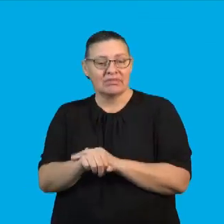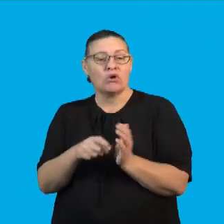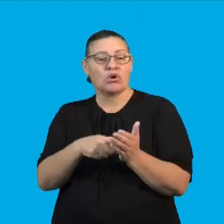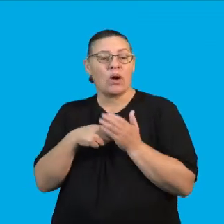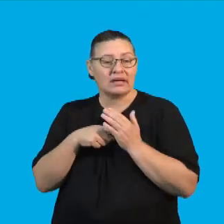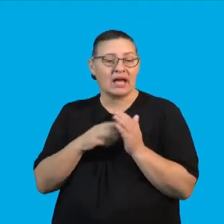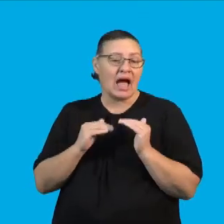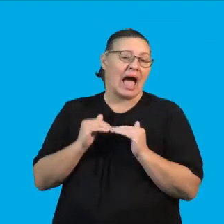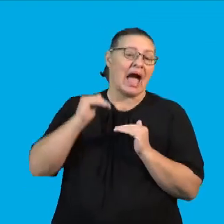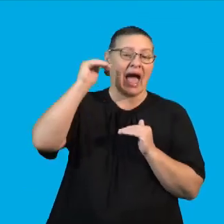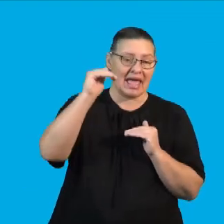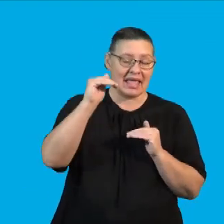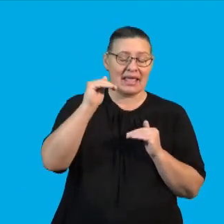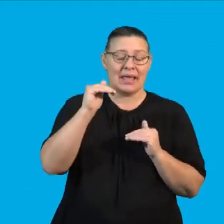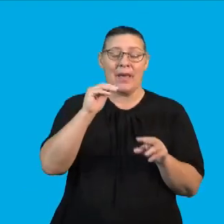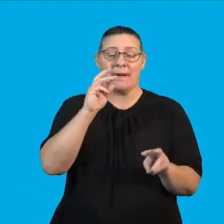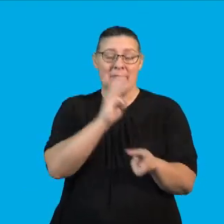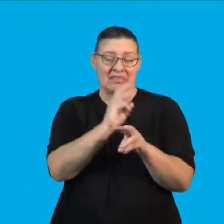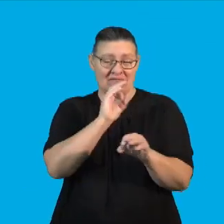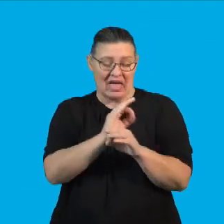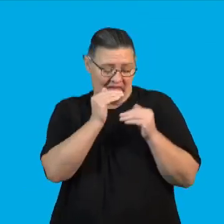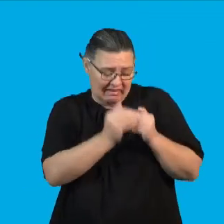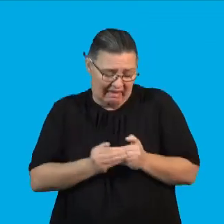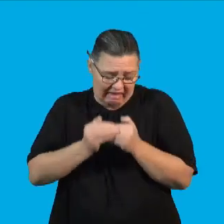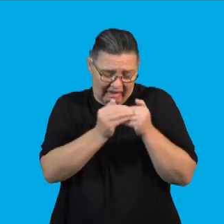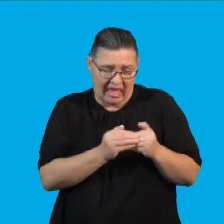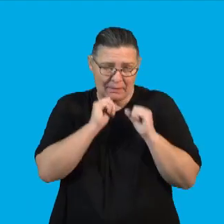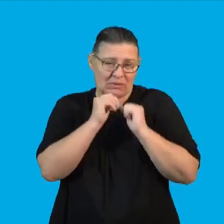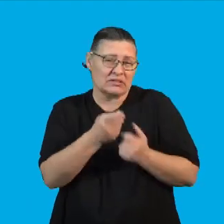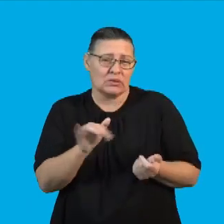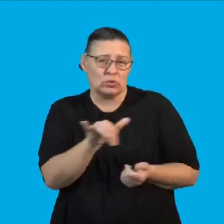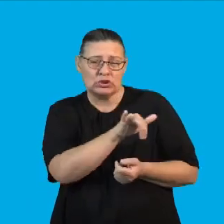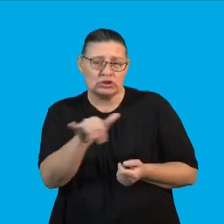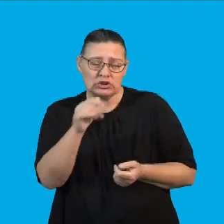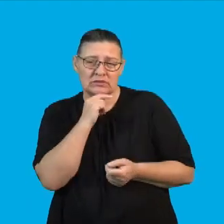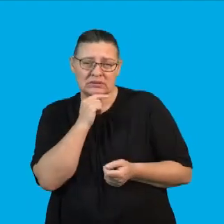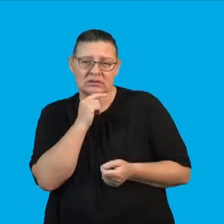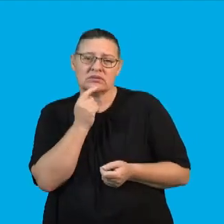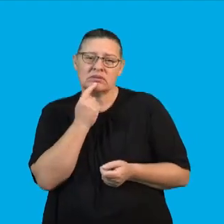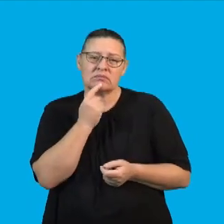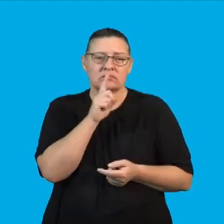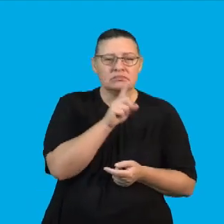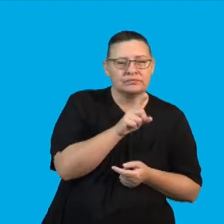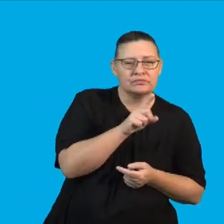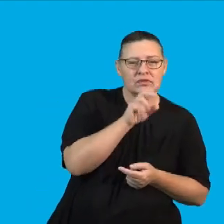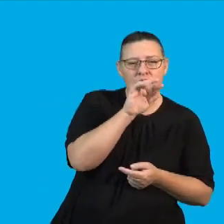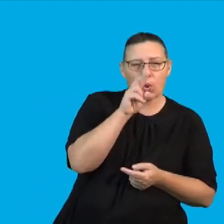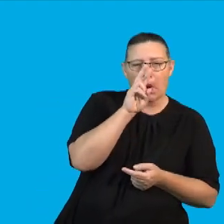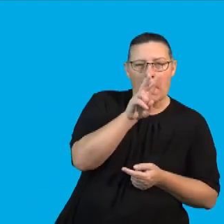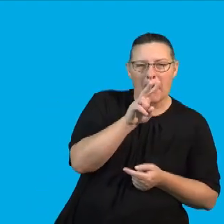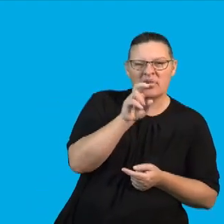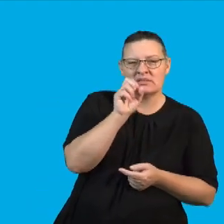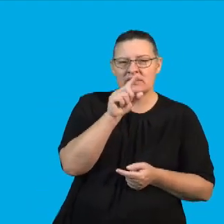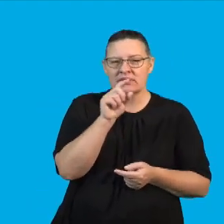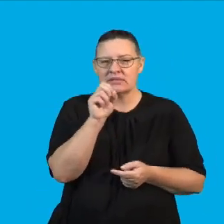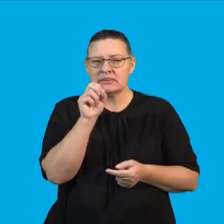produce offspring requiring the highest degree of parental care? Again, you come and check